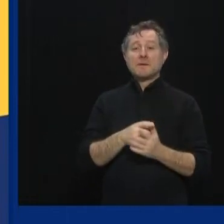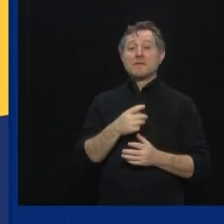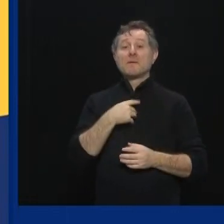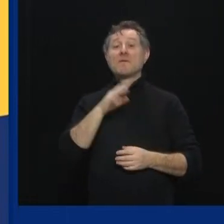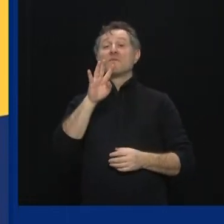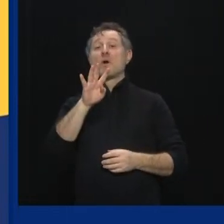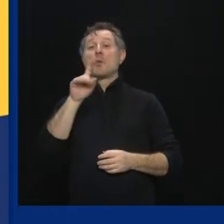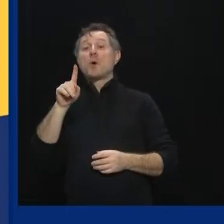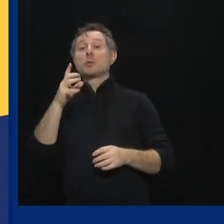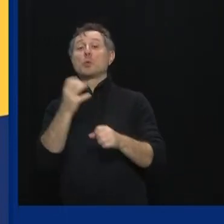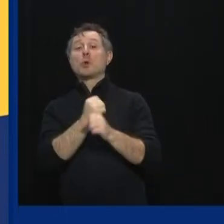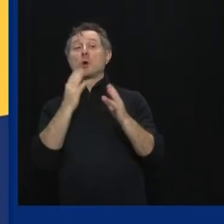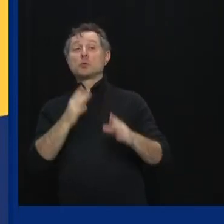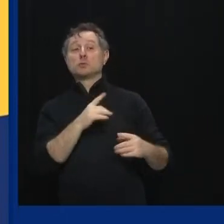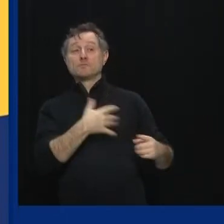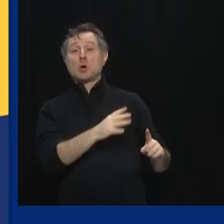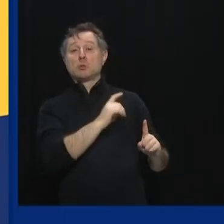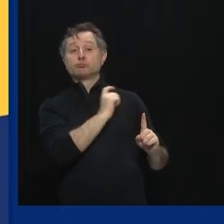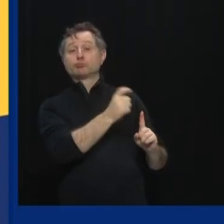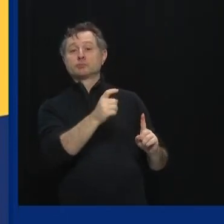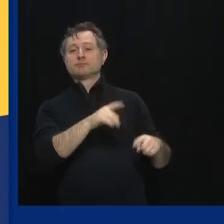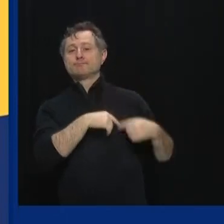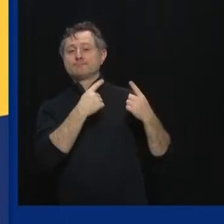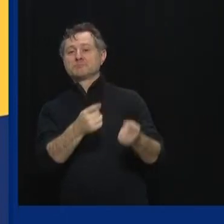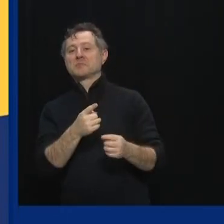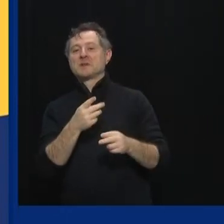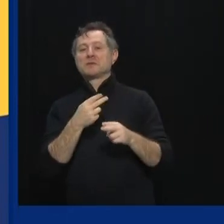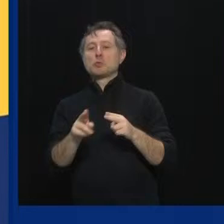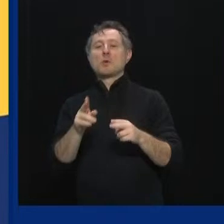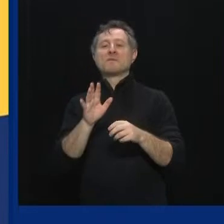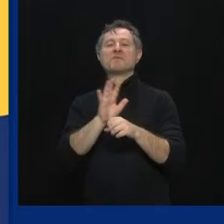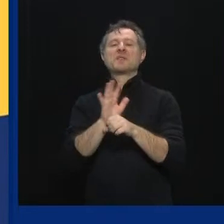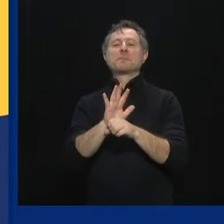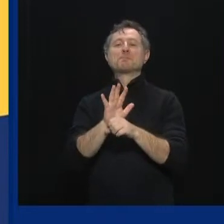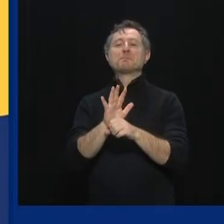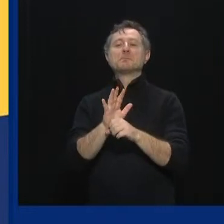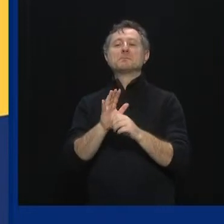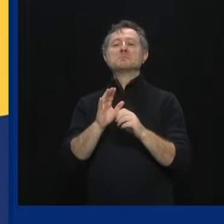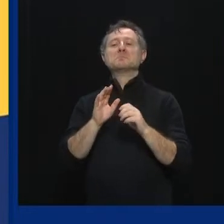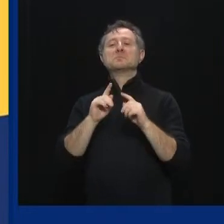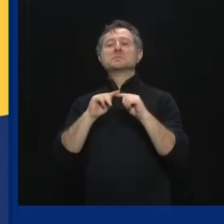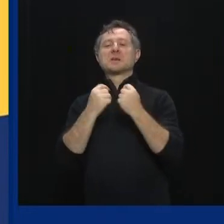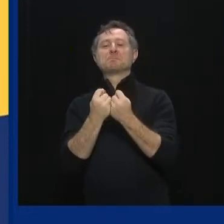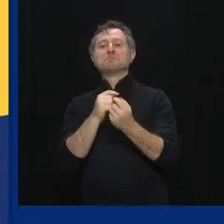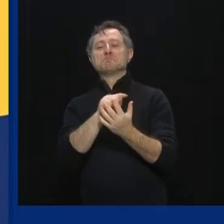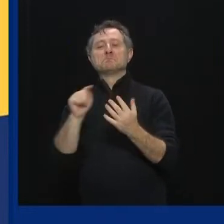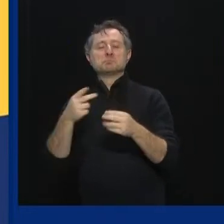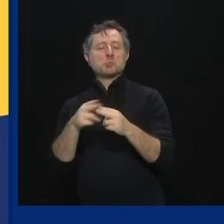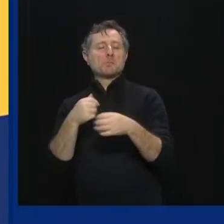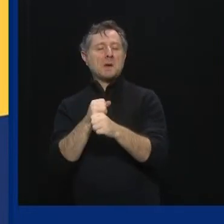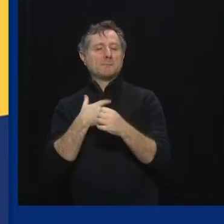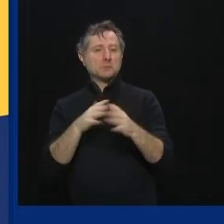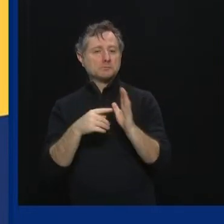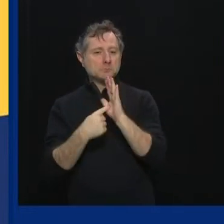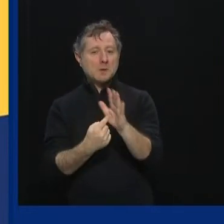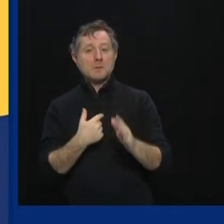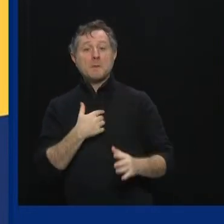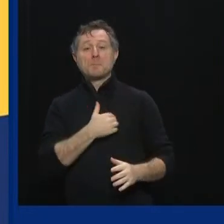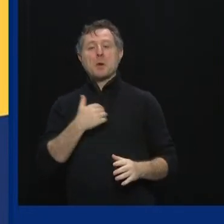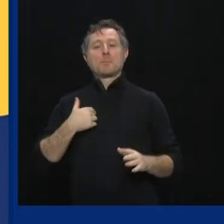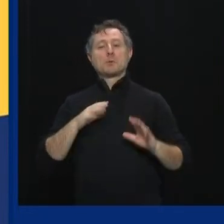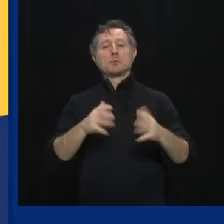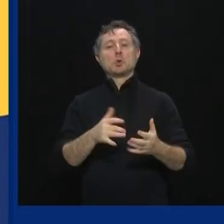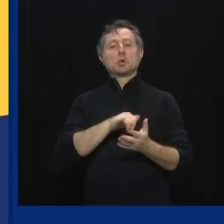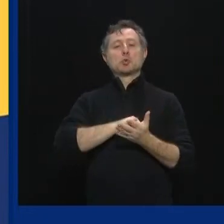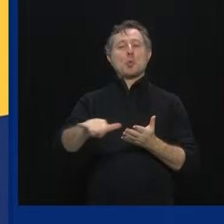PSAs that our teams have put forth and to help the overall effort. And I want to thank the members of our New York State teams, the Jets, the Giants,